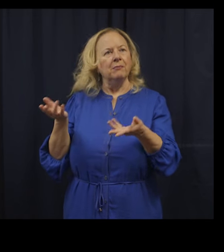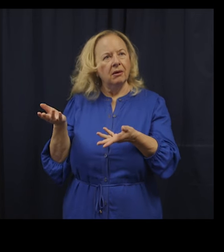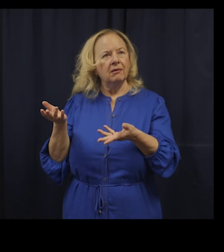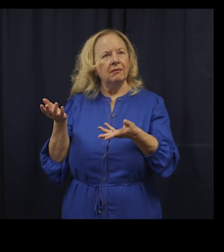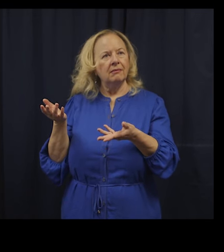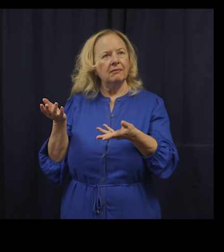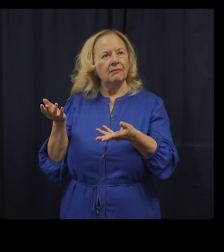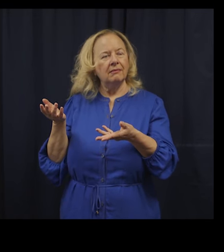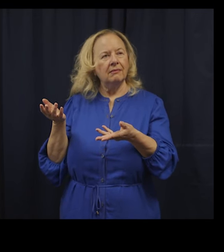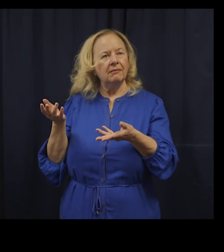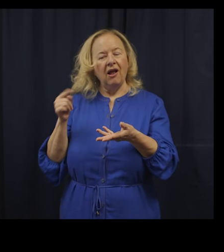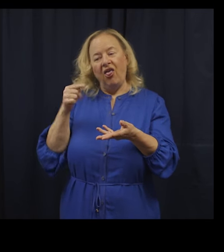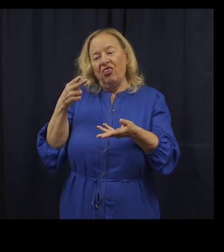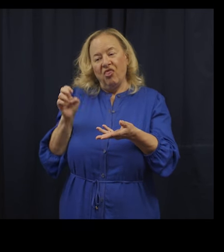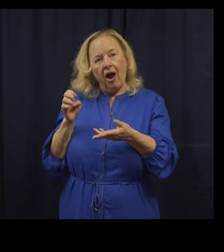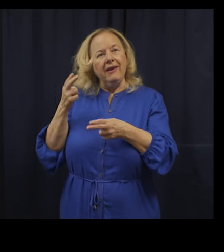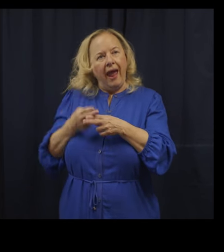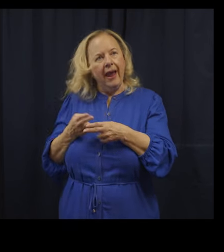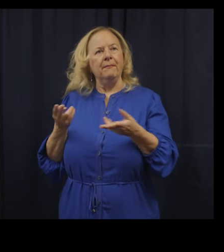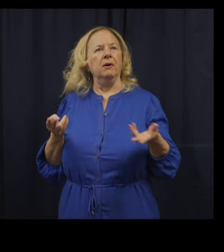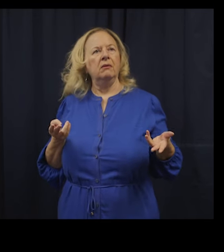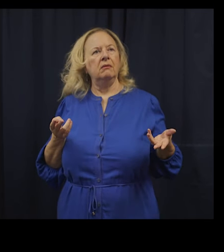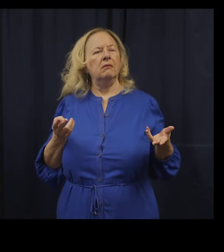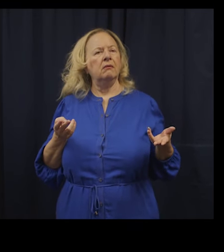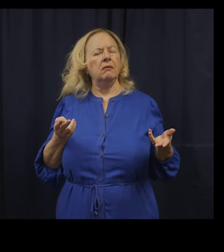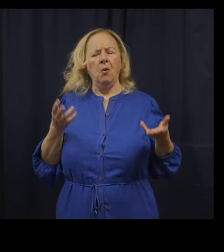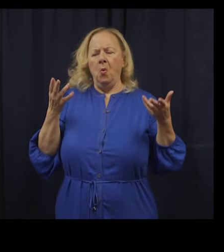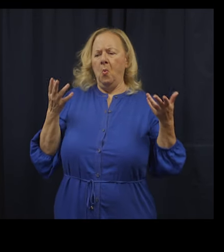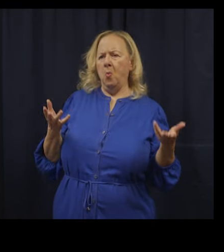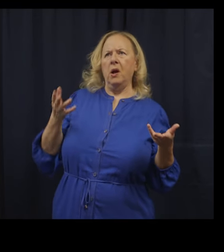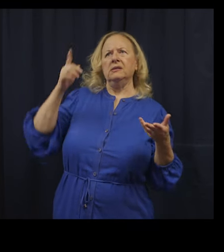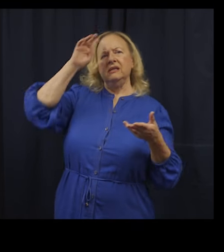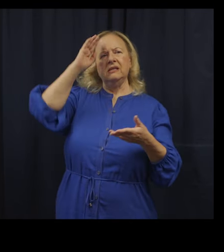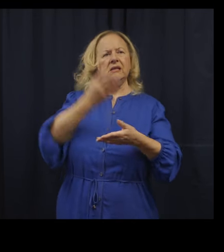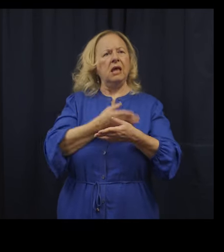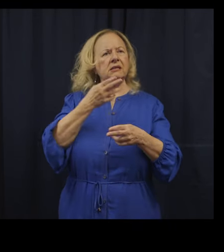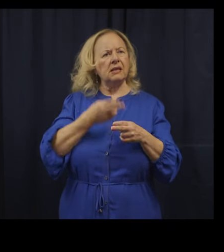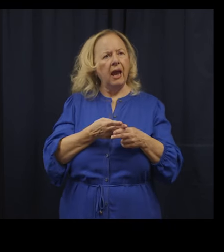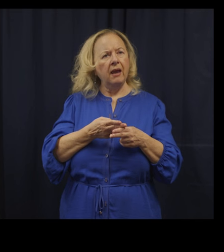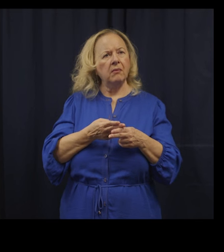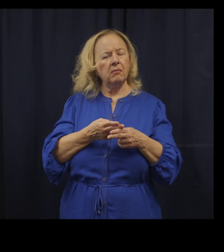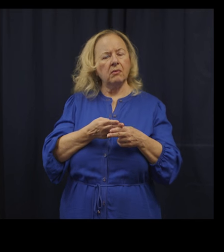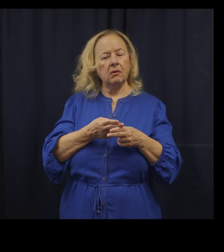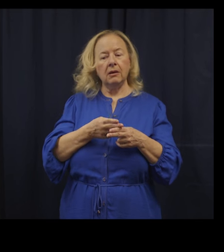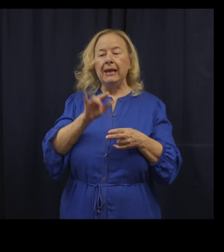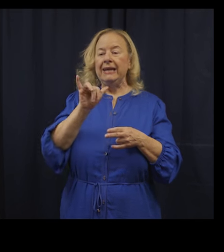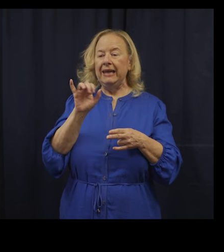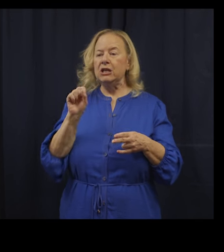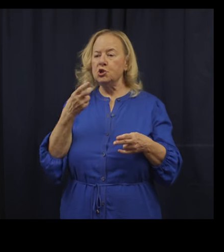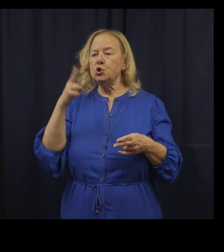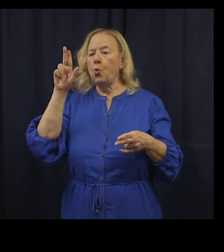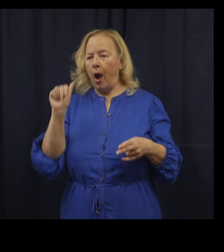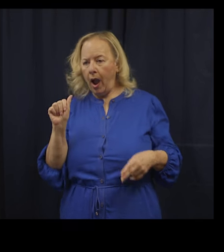The name. And then we want to know, what is his son's name? And you have Yeshua.